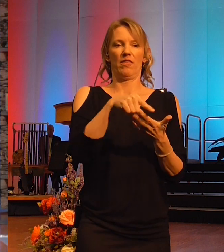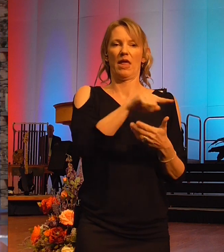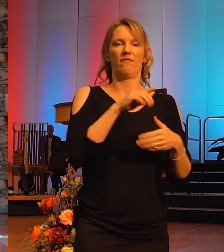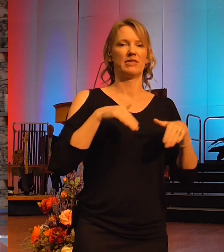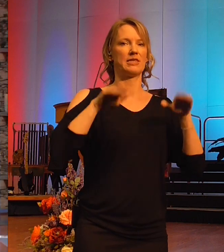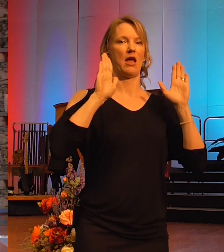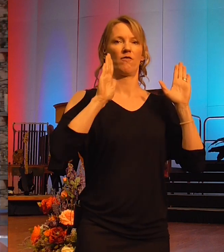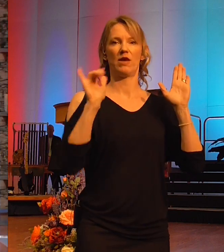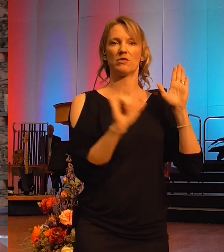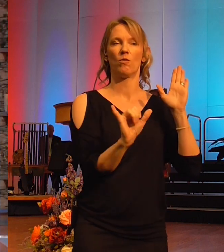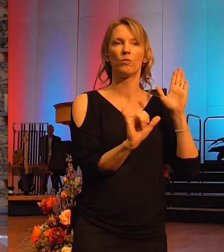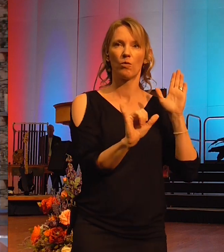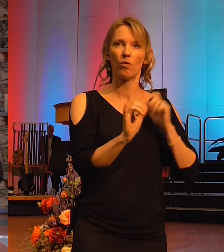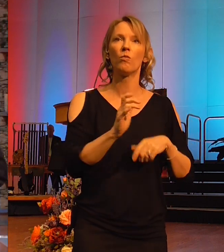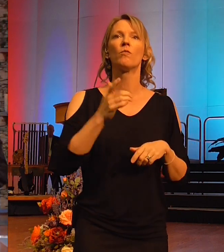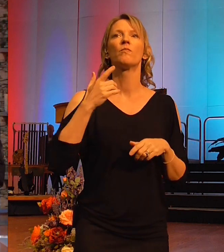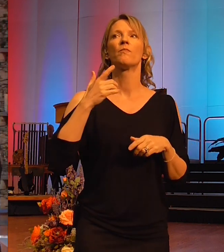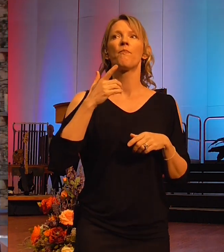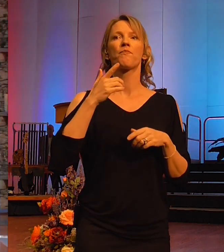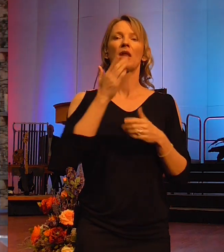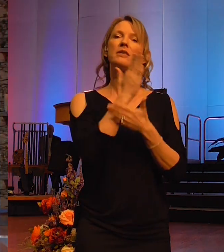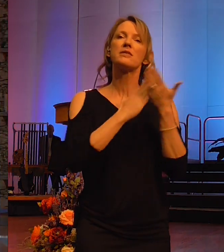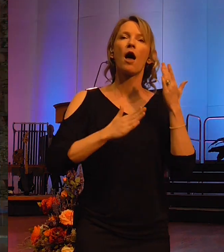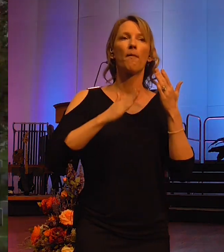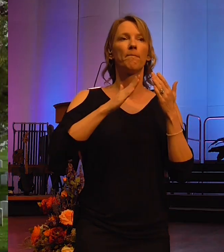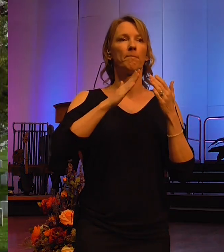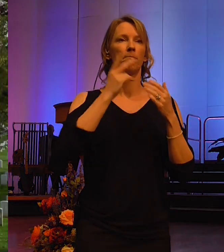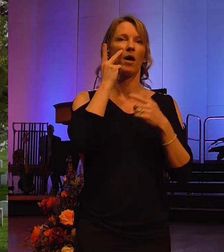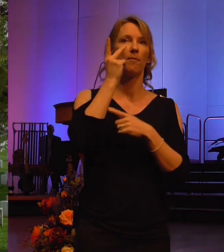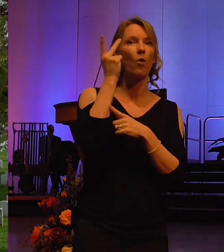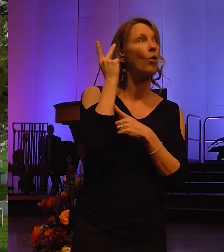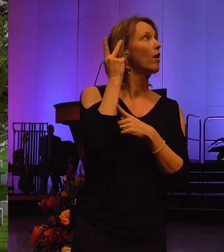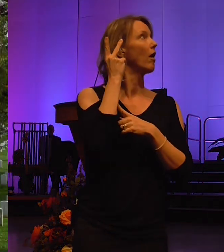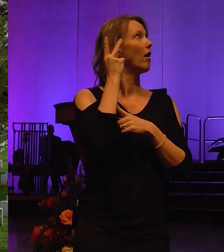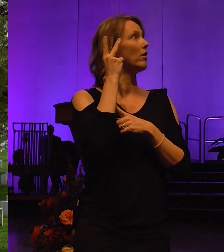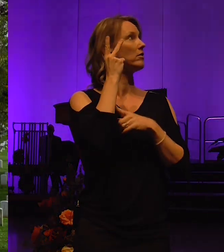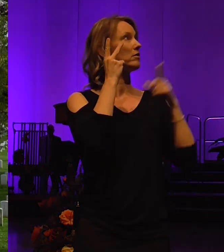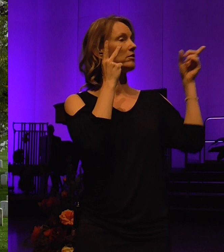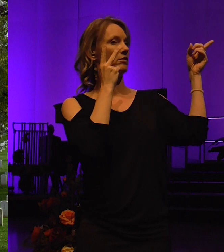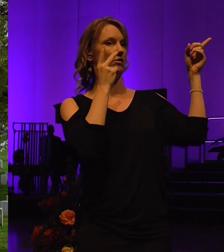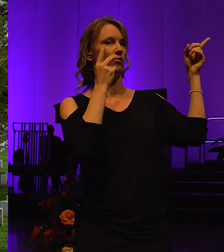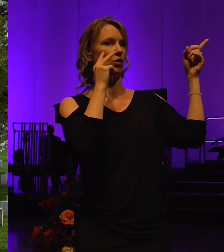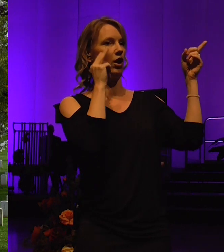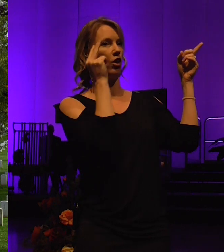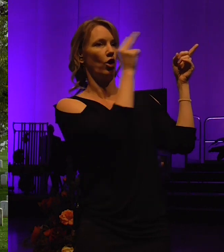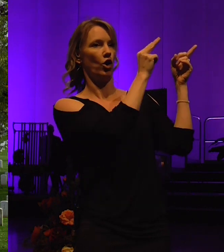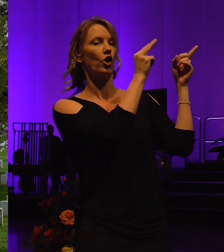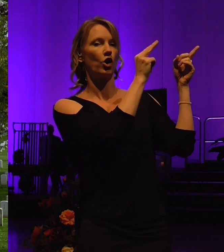they have sacrificed as well. And as we look at some of these memorials that